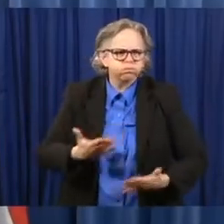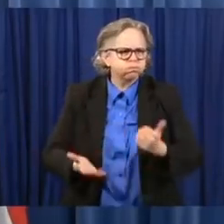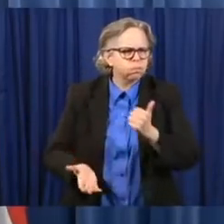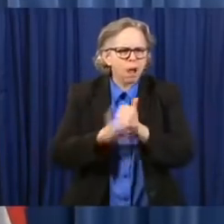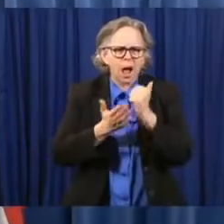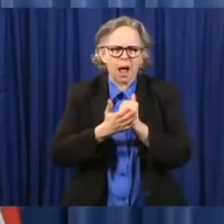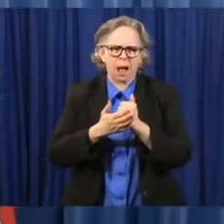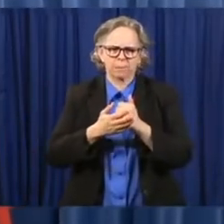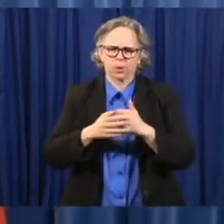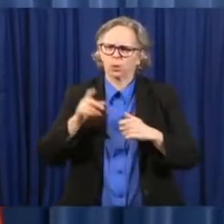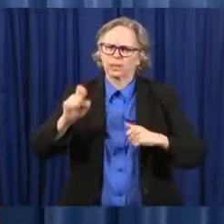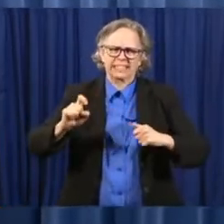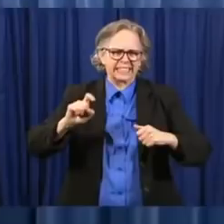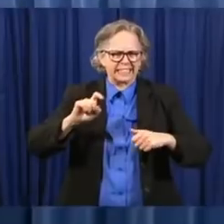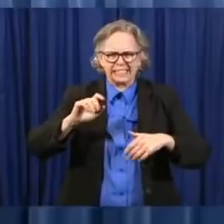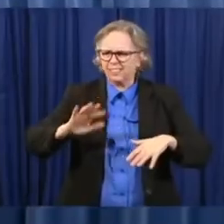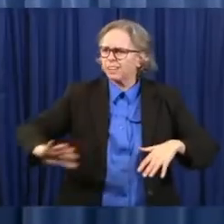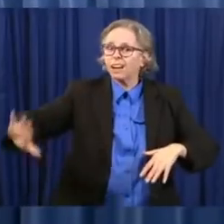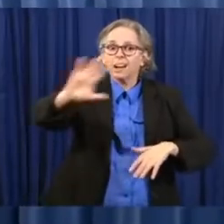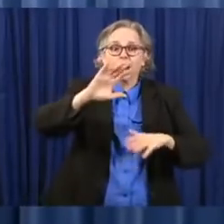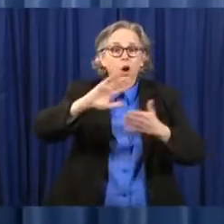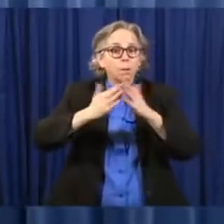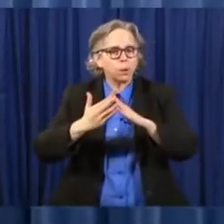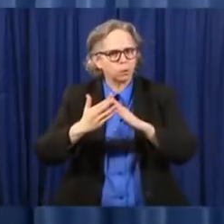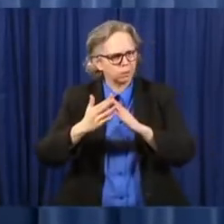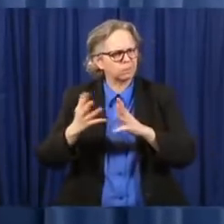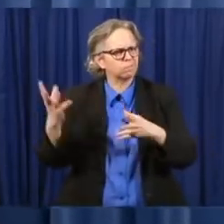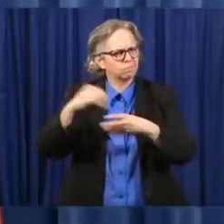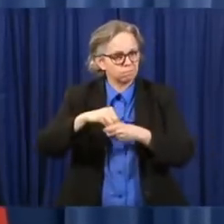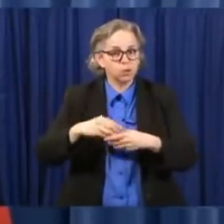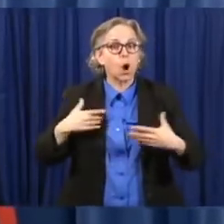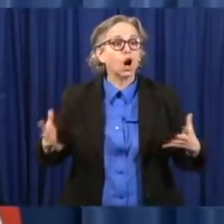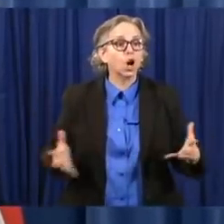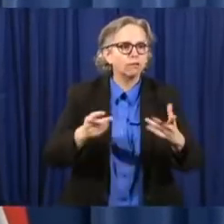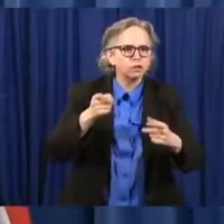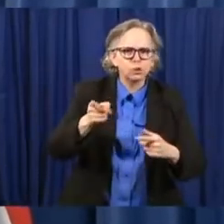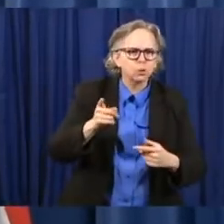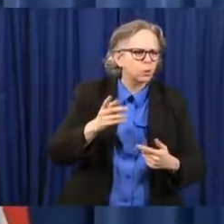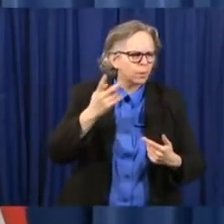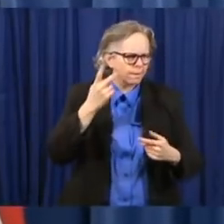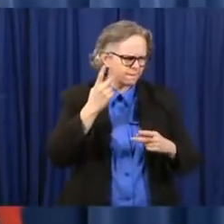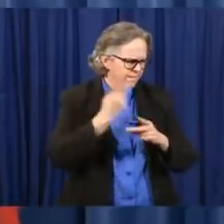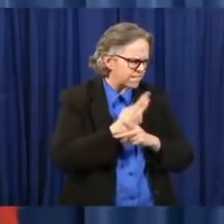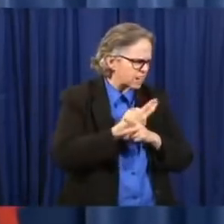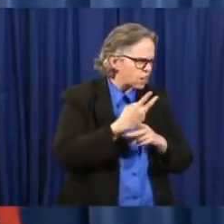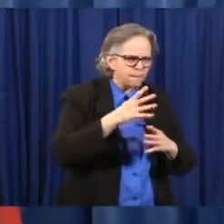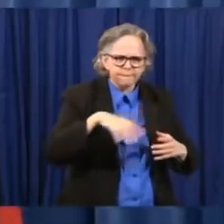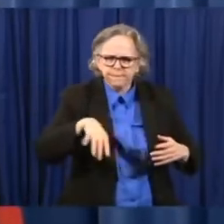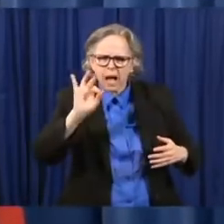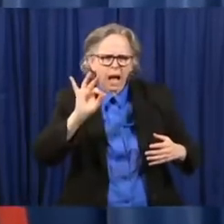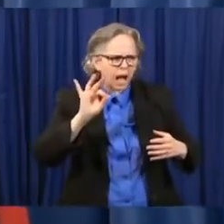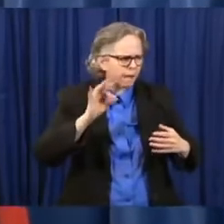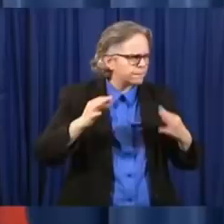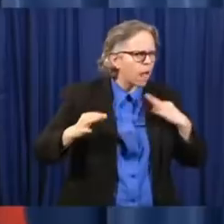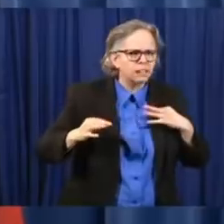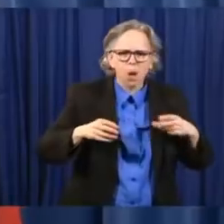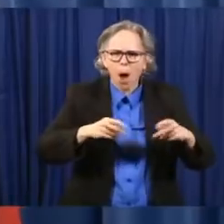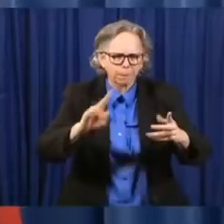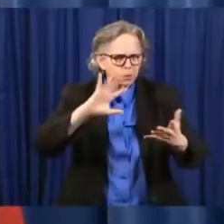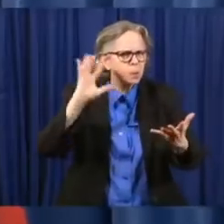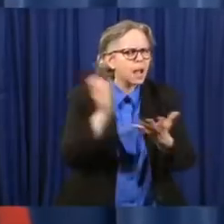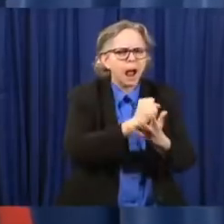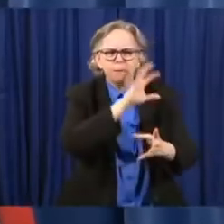State. I encourage all of you to look for these volunteer activities if you can do so safely while practicing